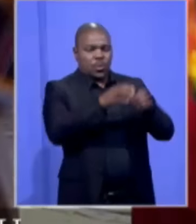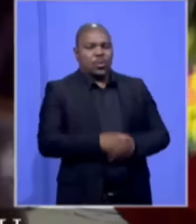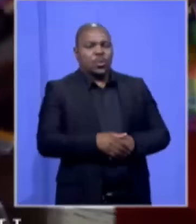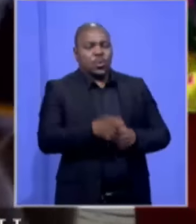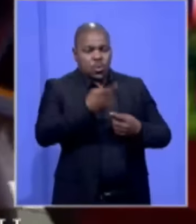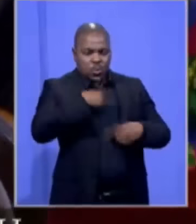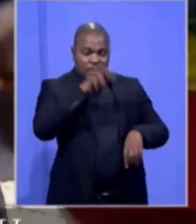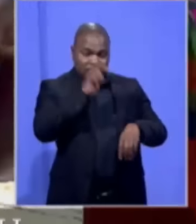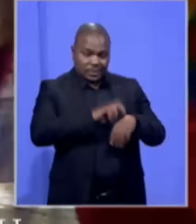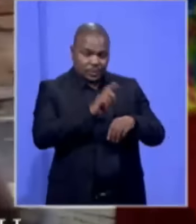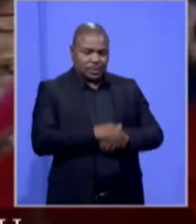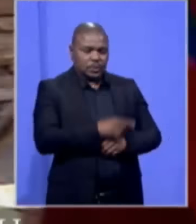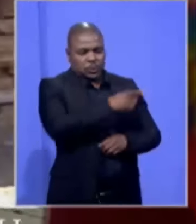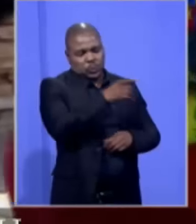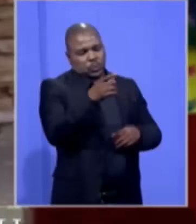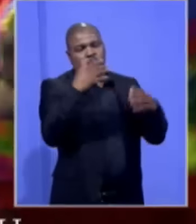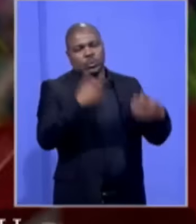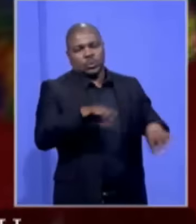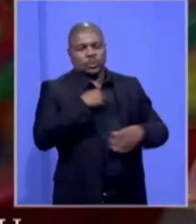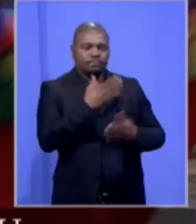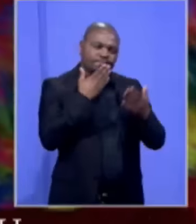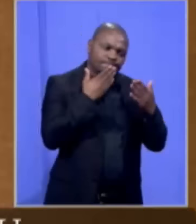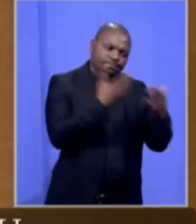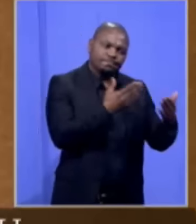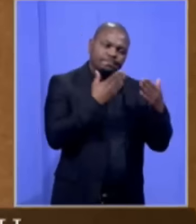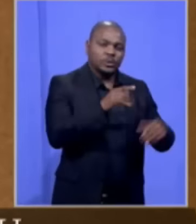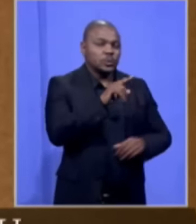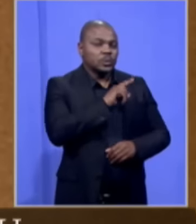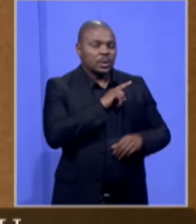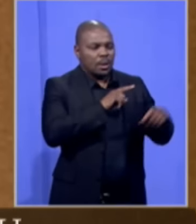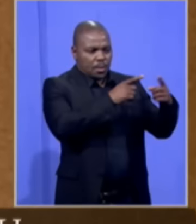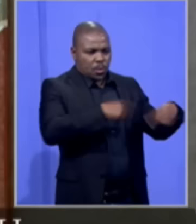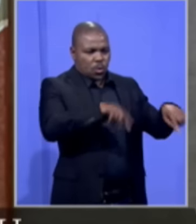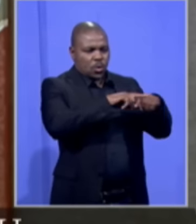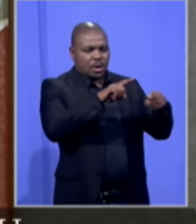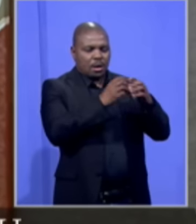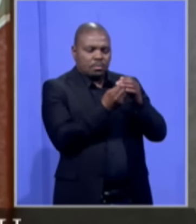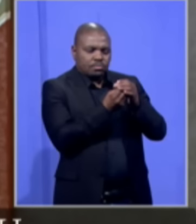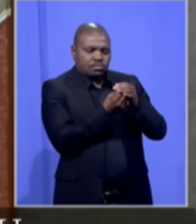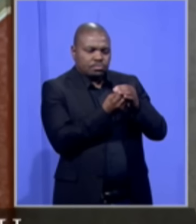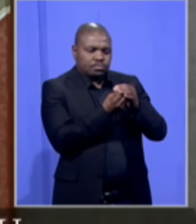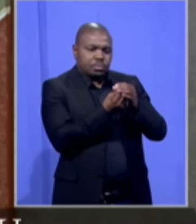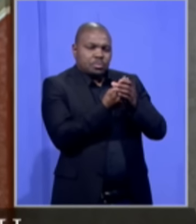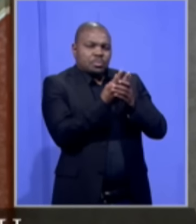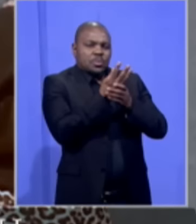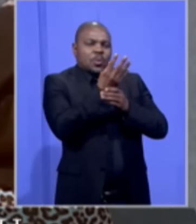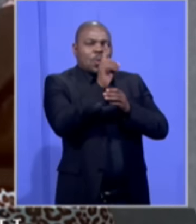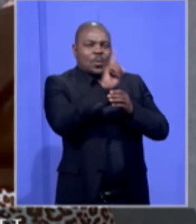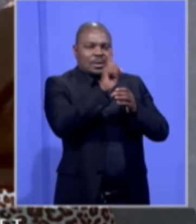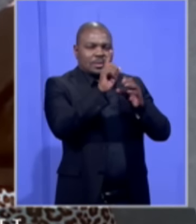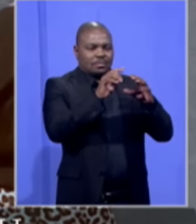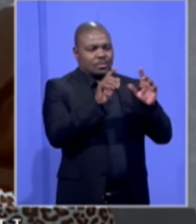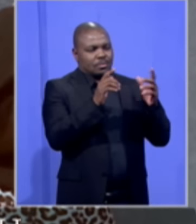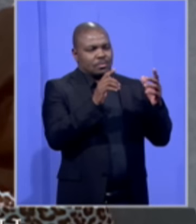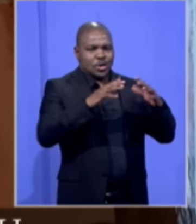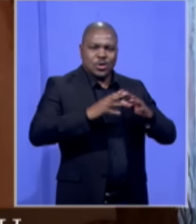them immense gratitude for laying the seeds of unity, which we